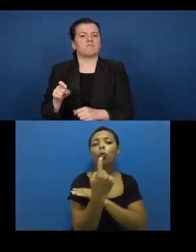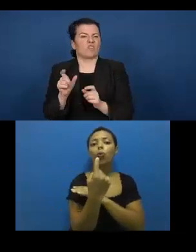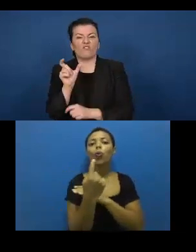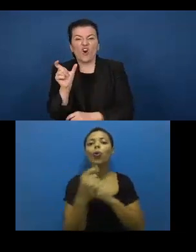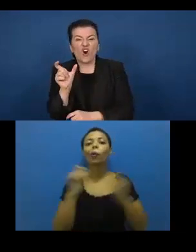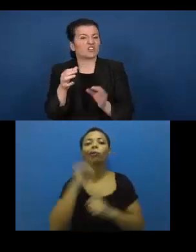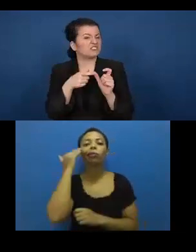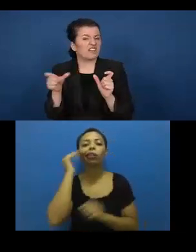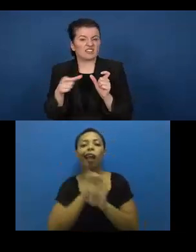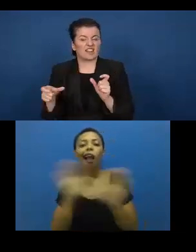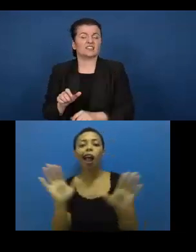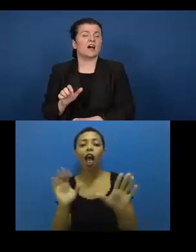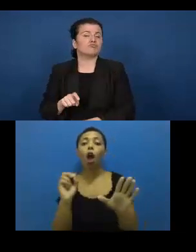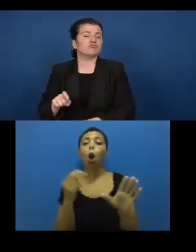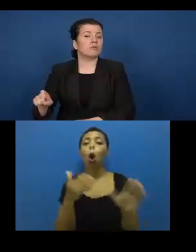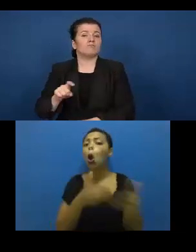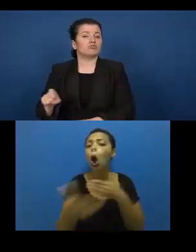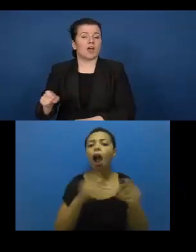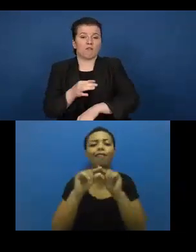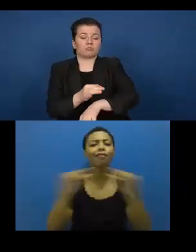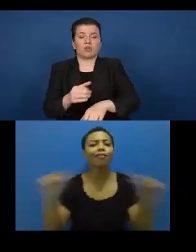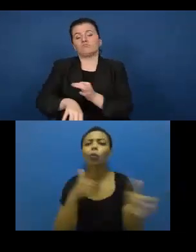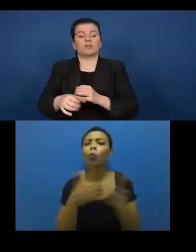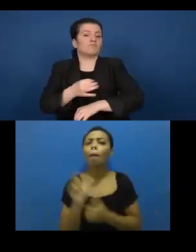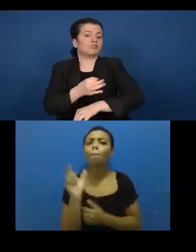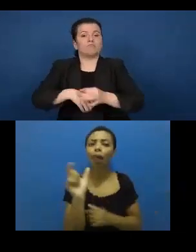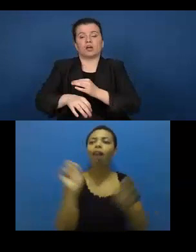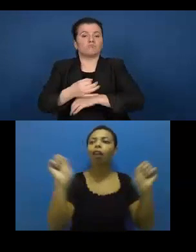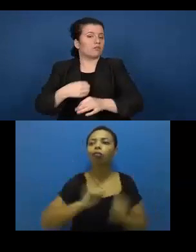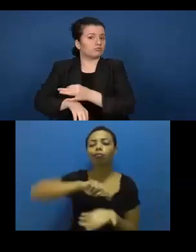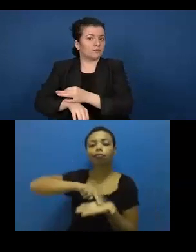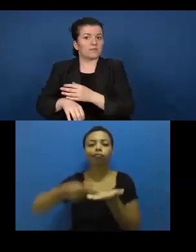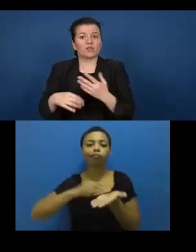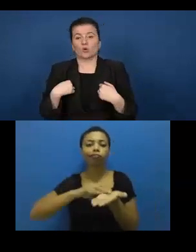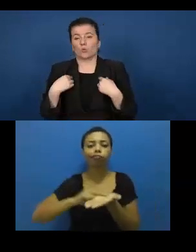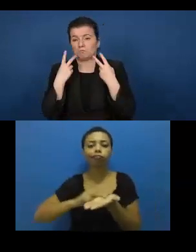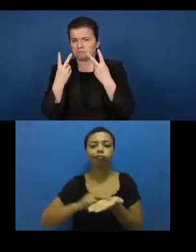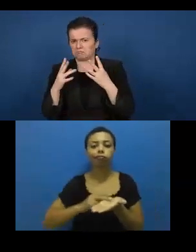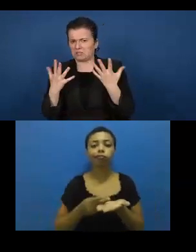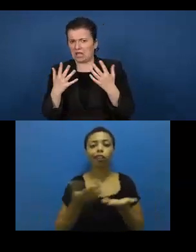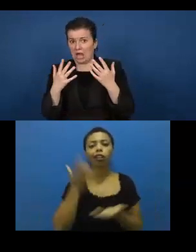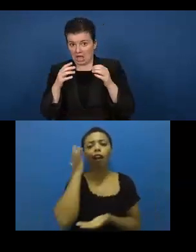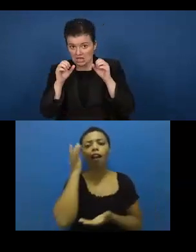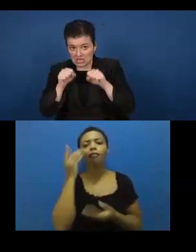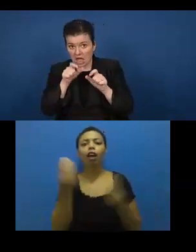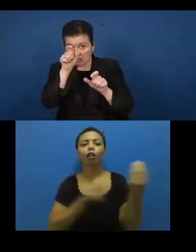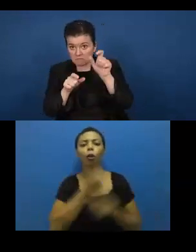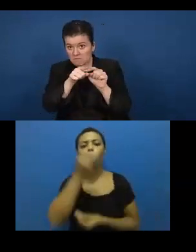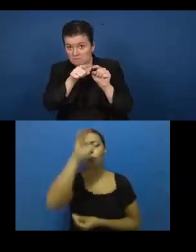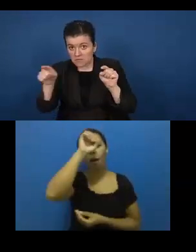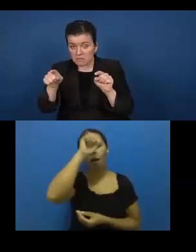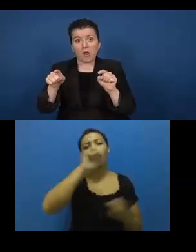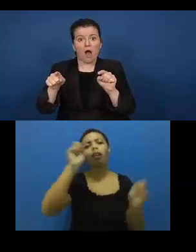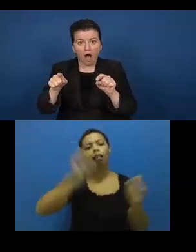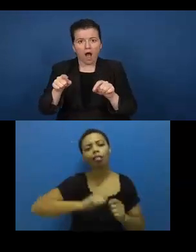sentence. Now, we wondered how easy it is actually to learn tactile Morse code. That it can be used has been